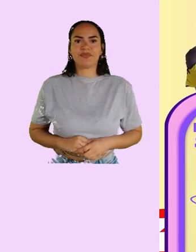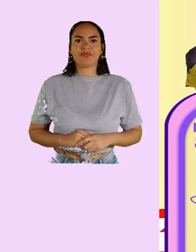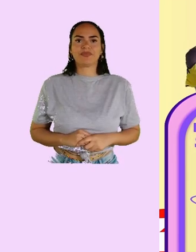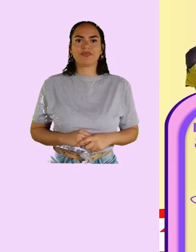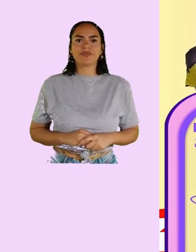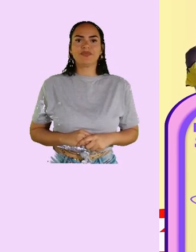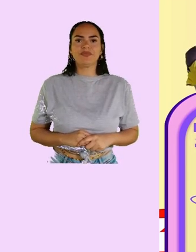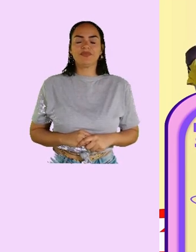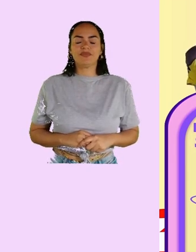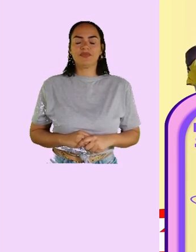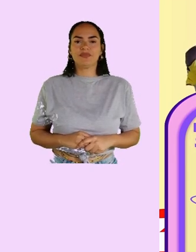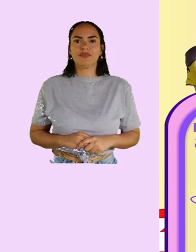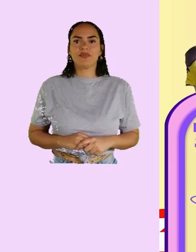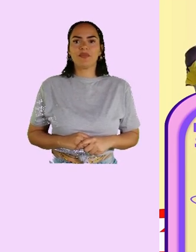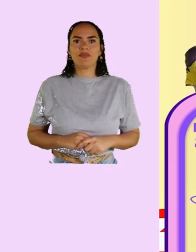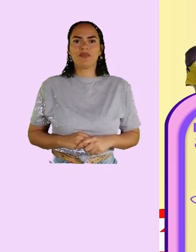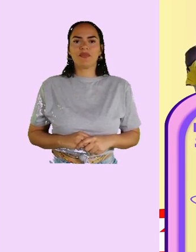Himbo Samir. Where did you get it?